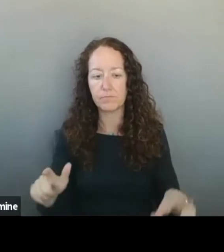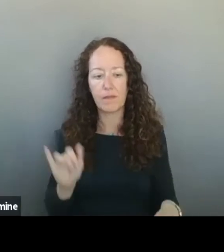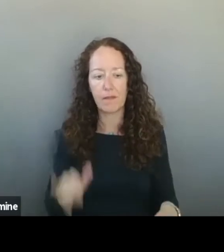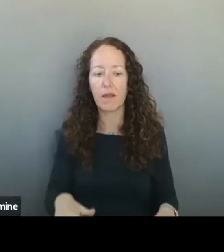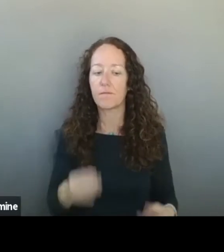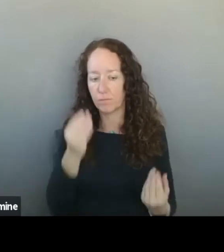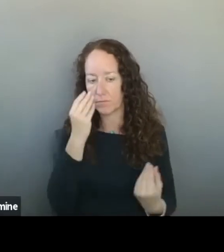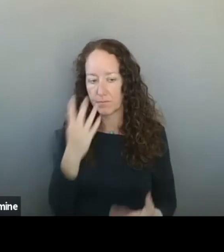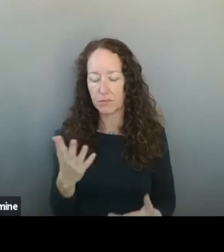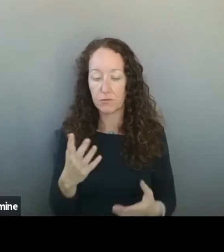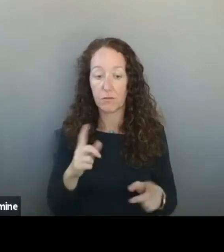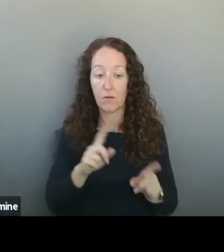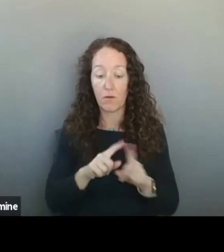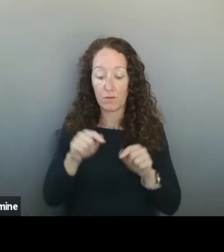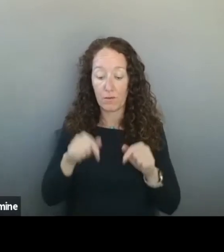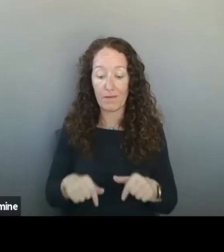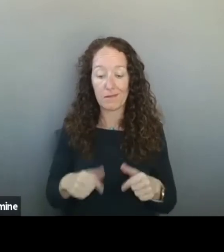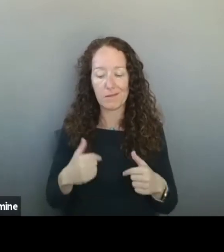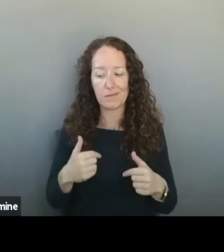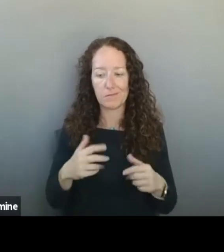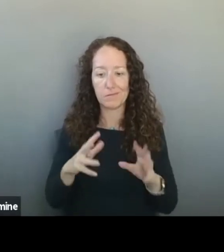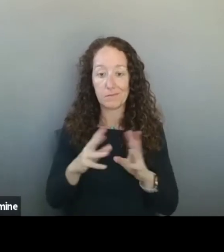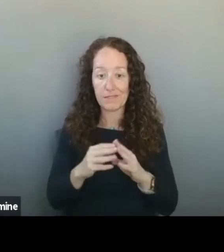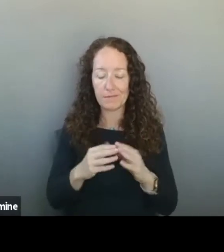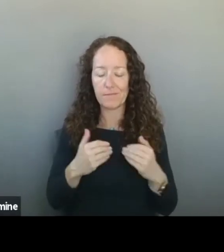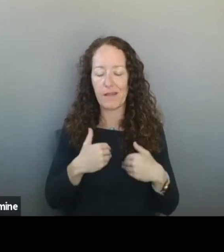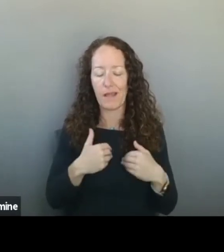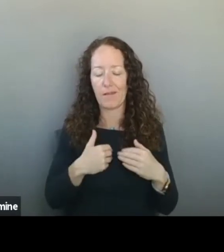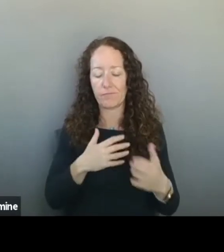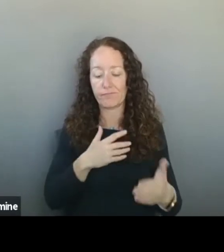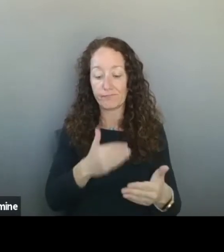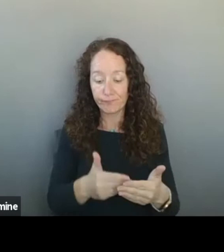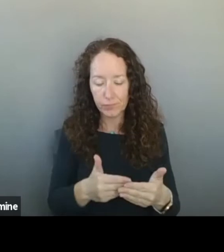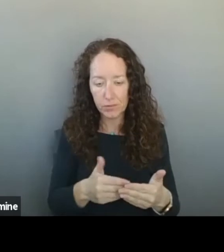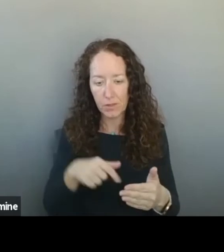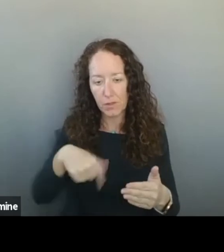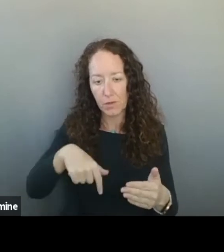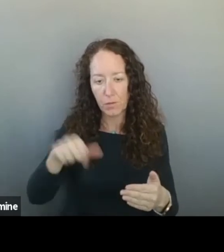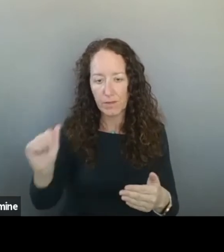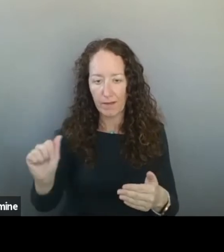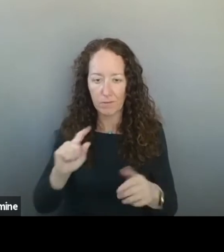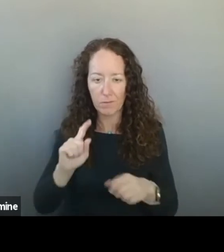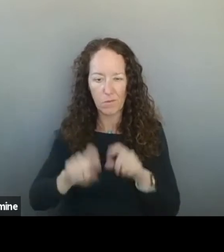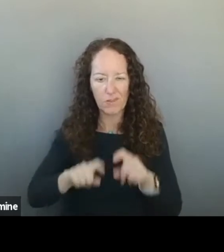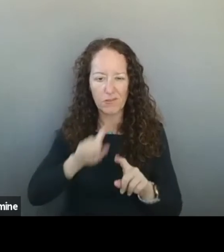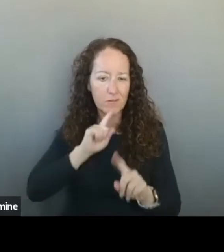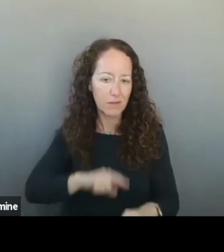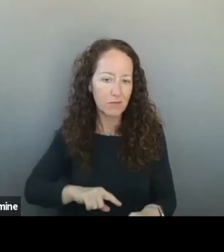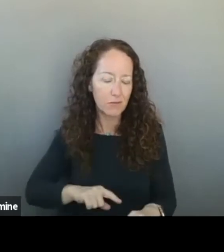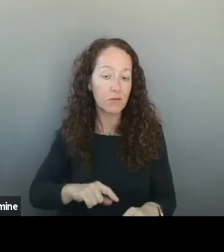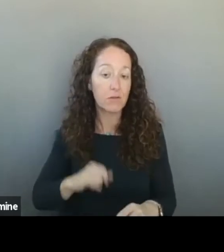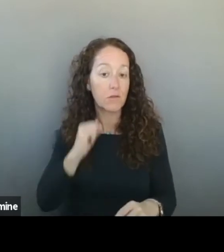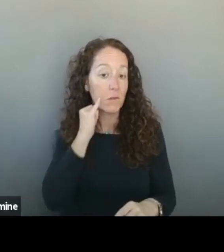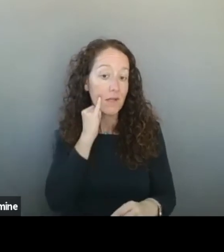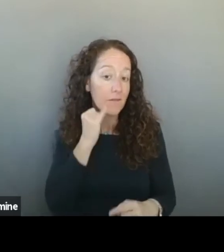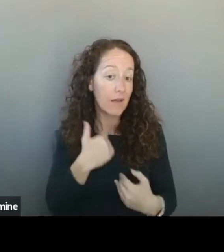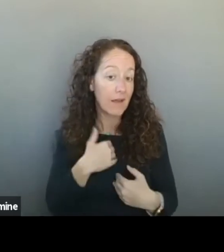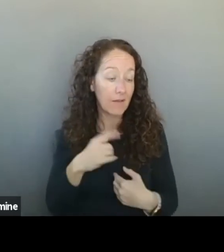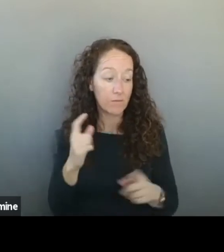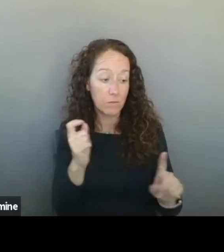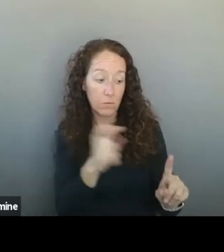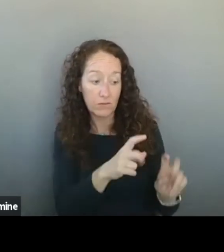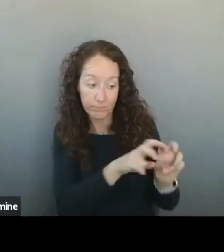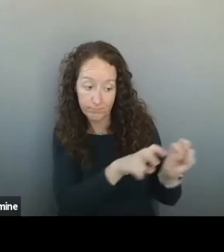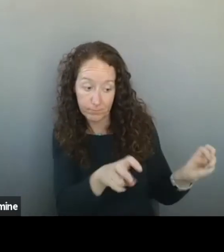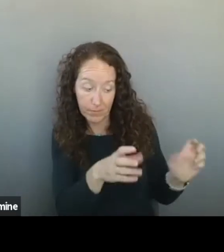webinar will also include a Q&A portion near the end. If you have questions for our panelists, please just put those in the Q&A function